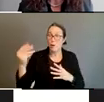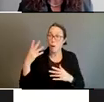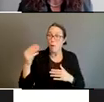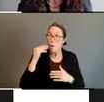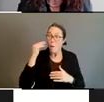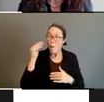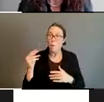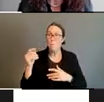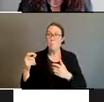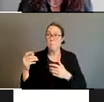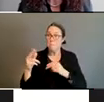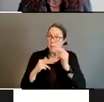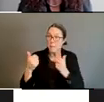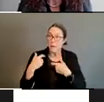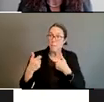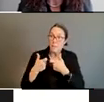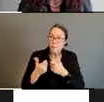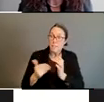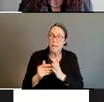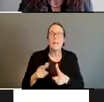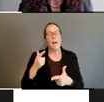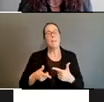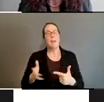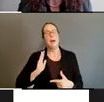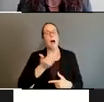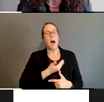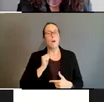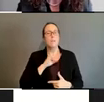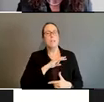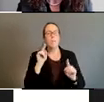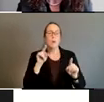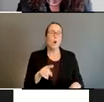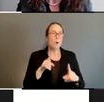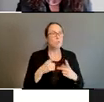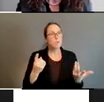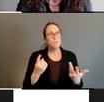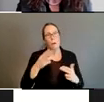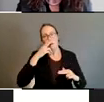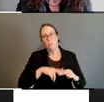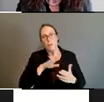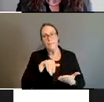had electricity, things like that. Then they were out in rec centers, libraries, town halls.